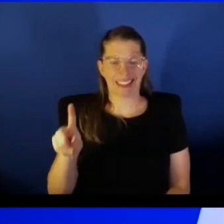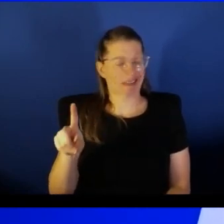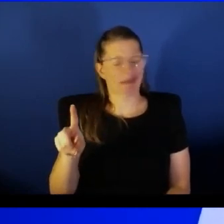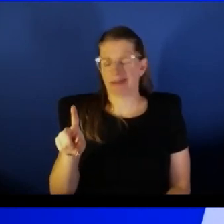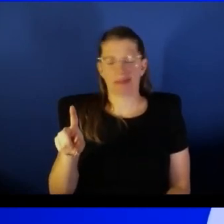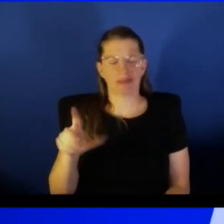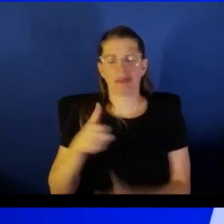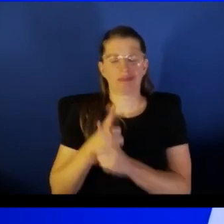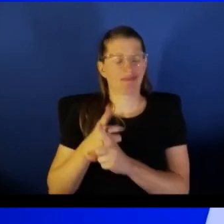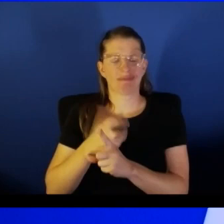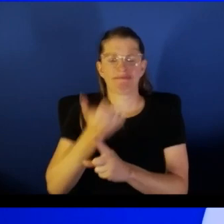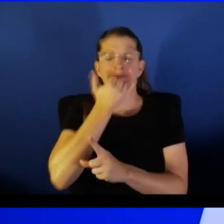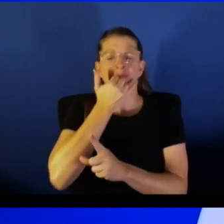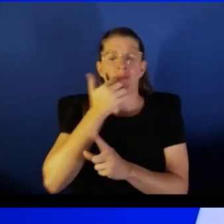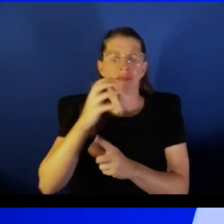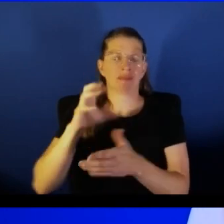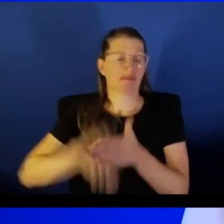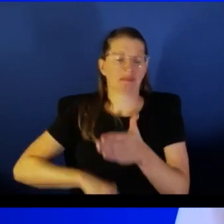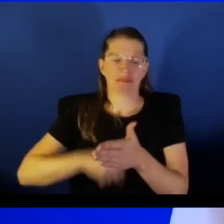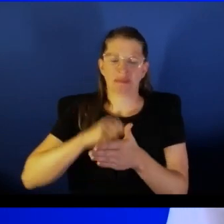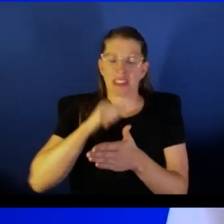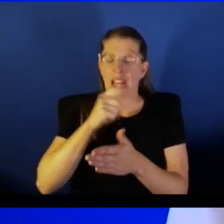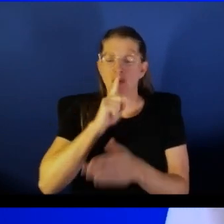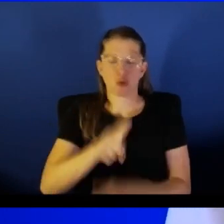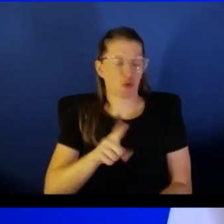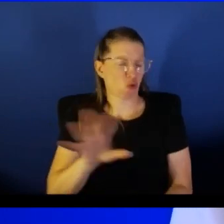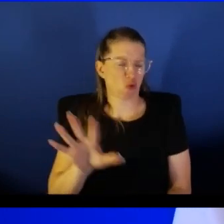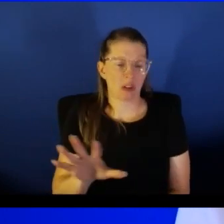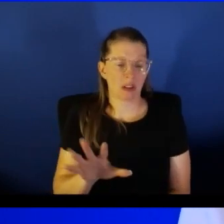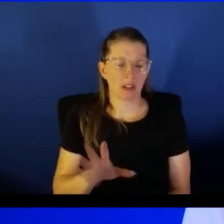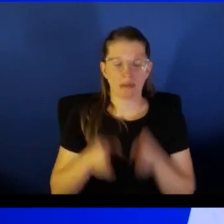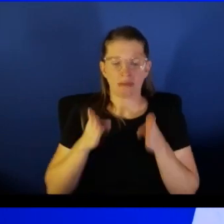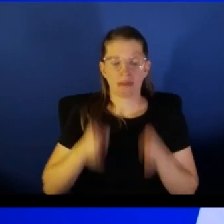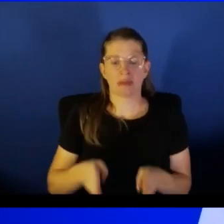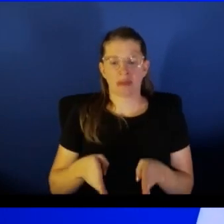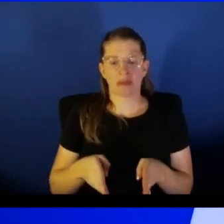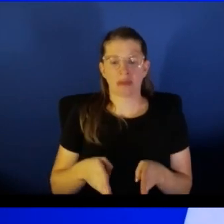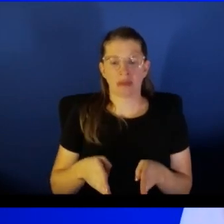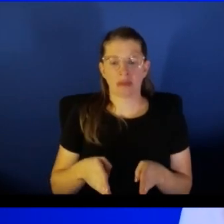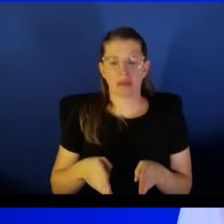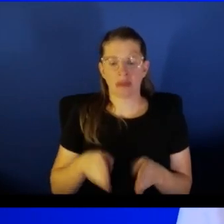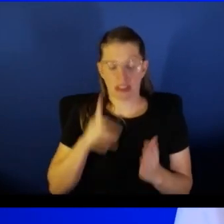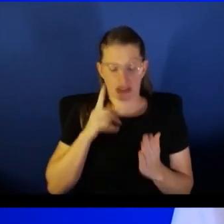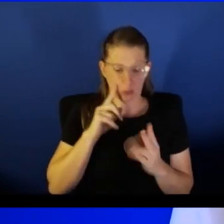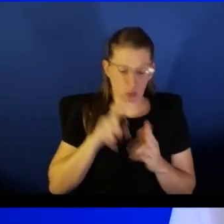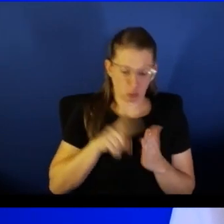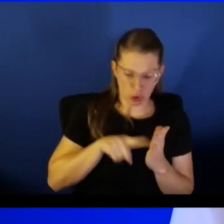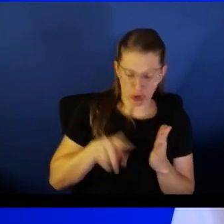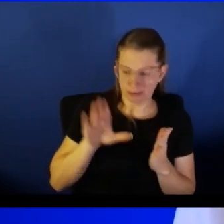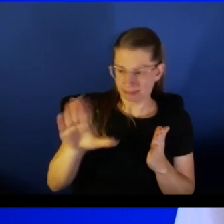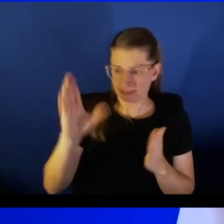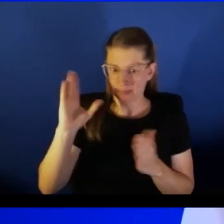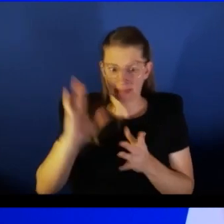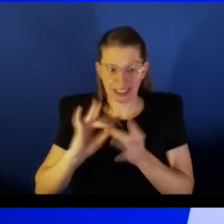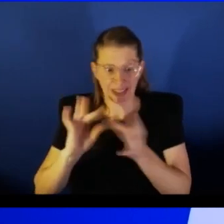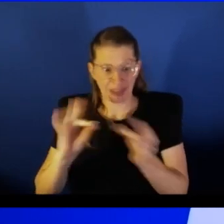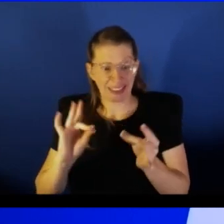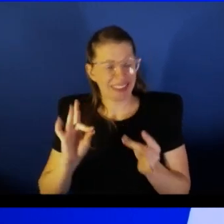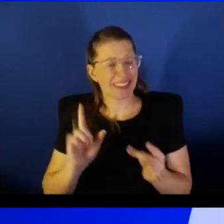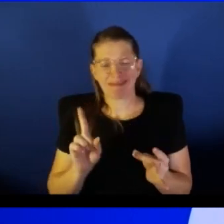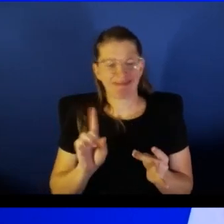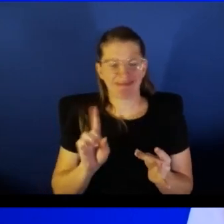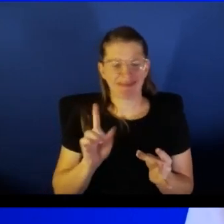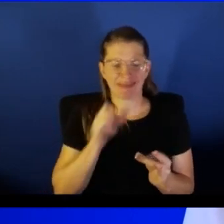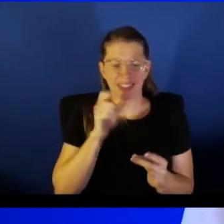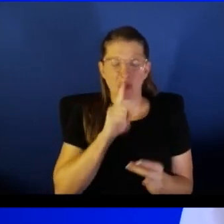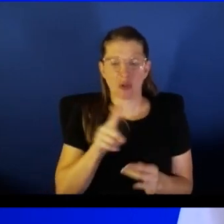and deemed not to be true. In fact, the person who checked it out is true. Salmonella in the